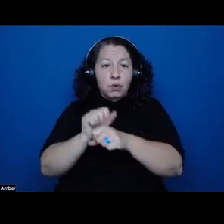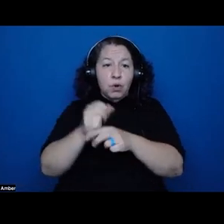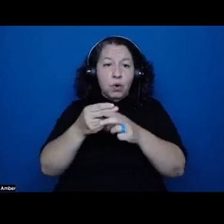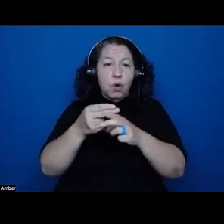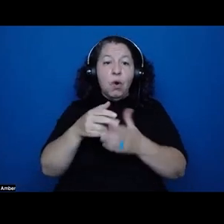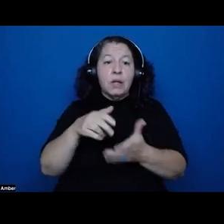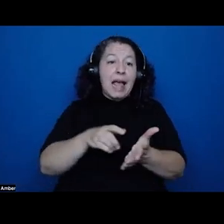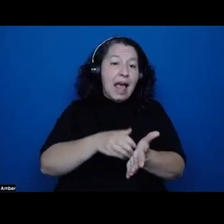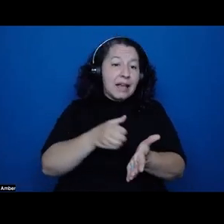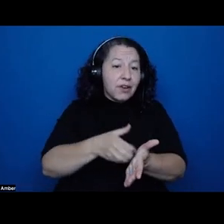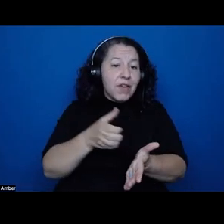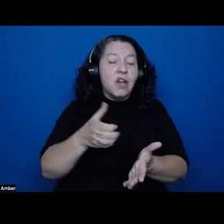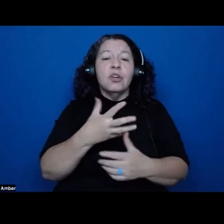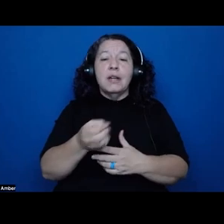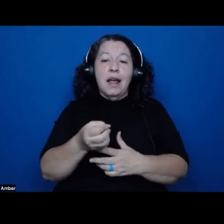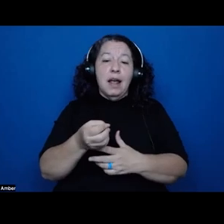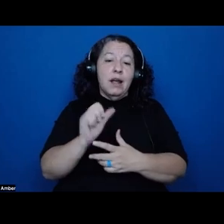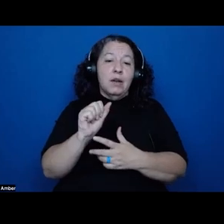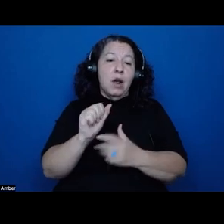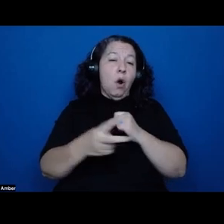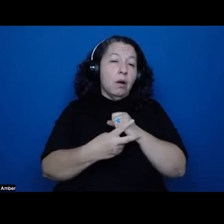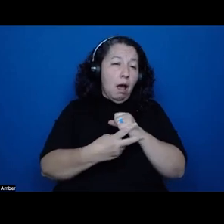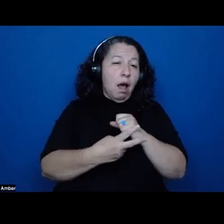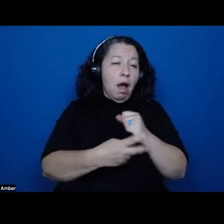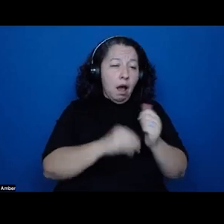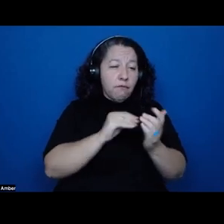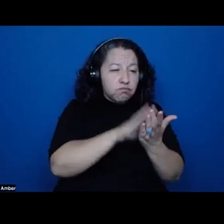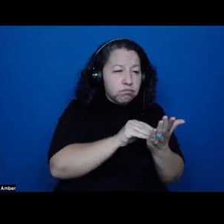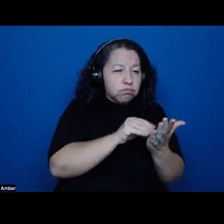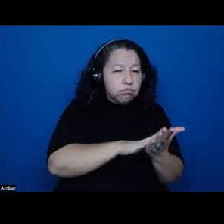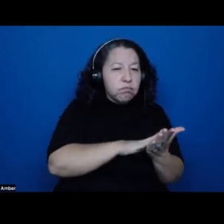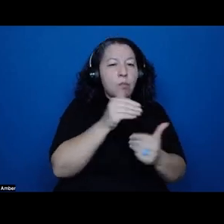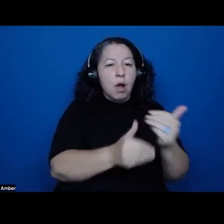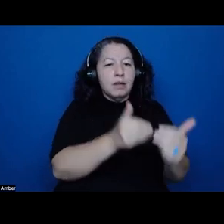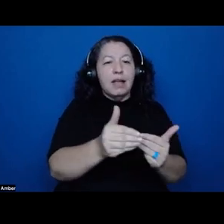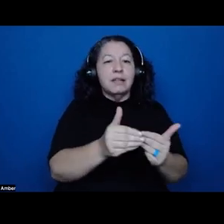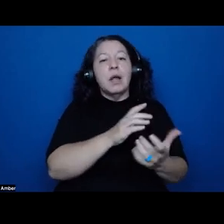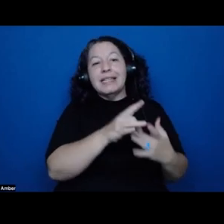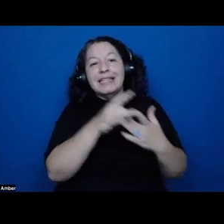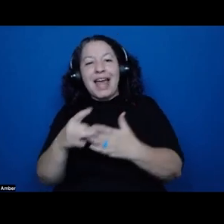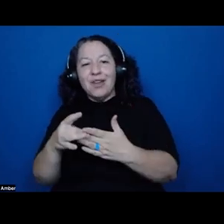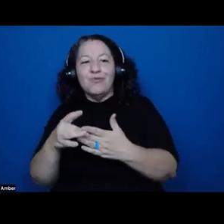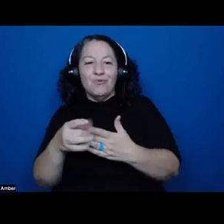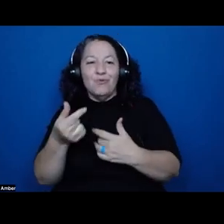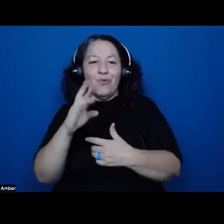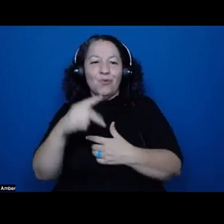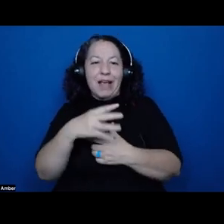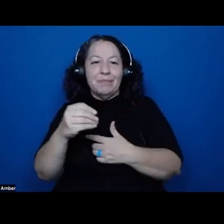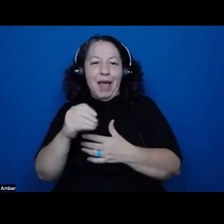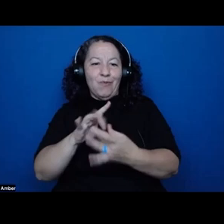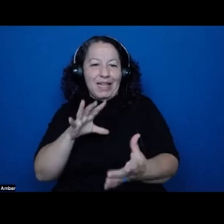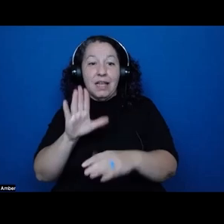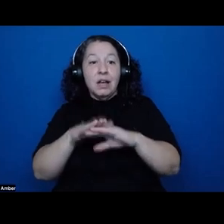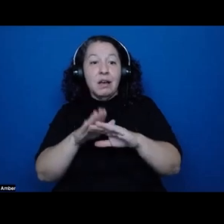Process, or that has led into Grasp and Release, which I will talk to in a moment. So on the top left corner,